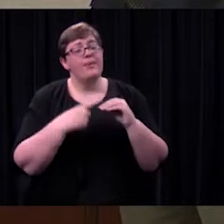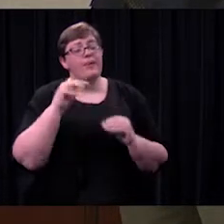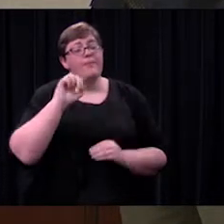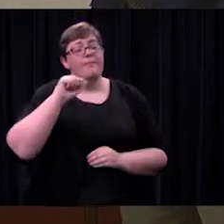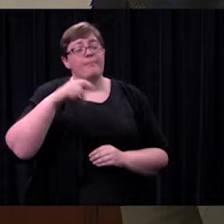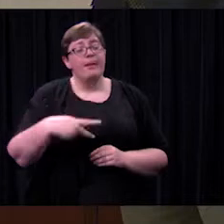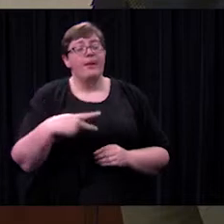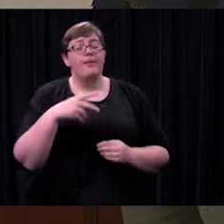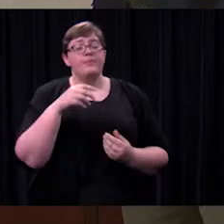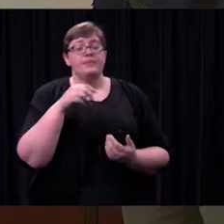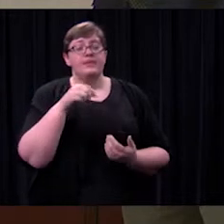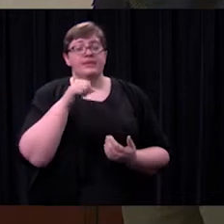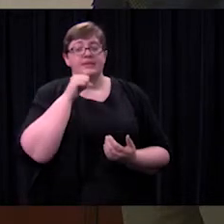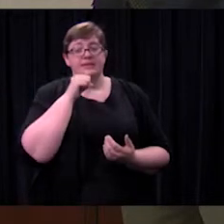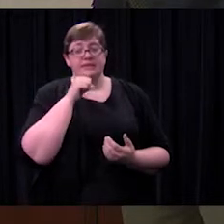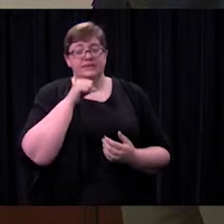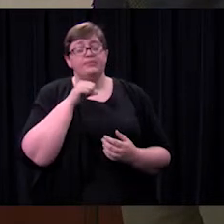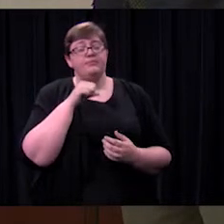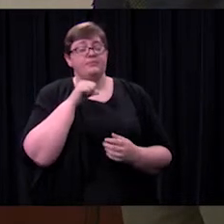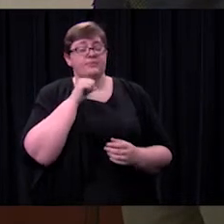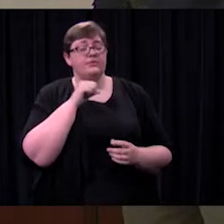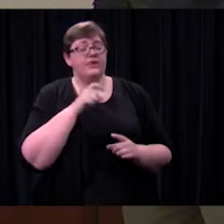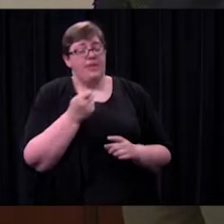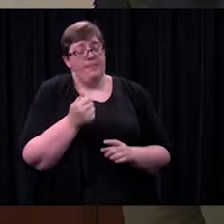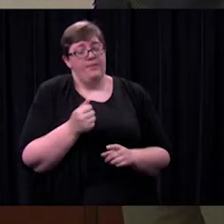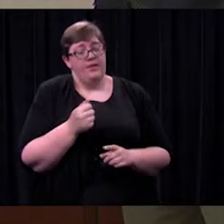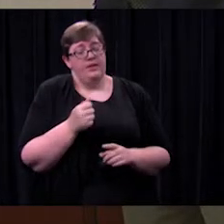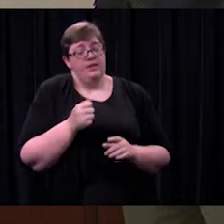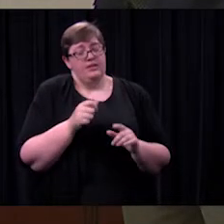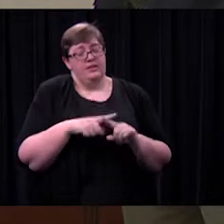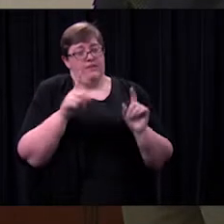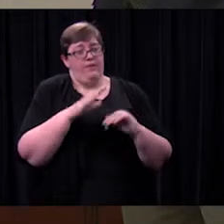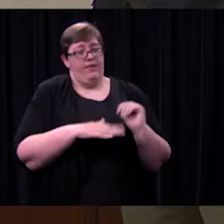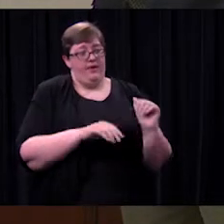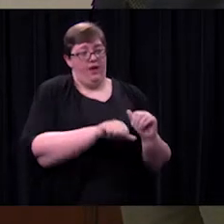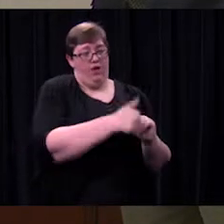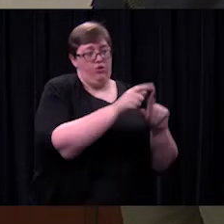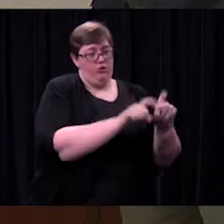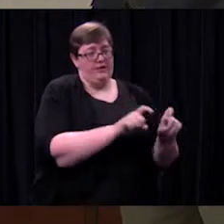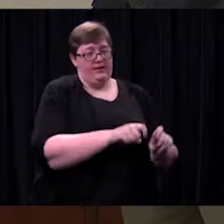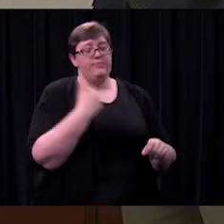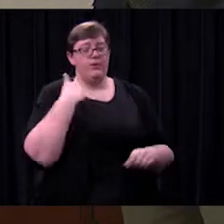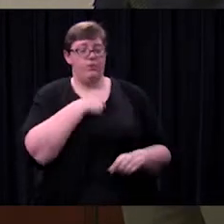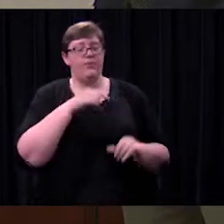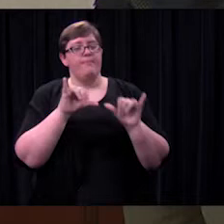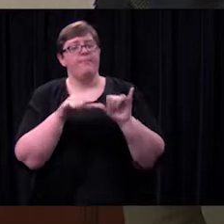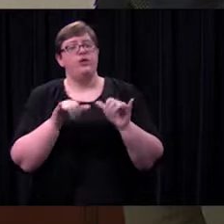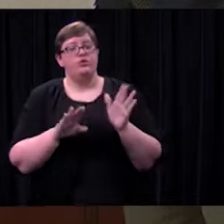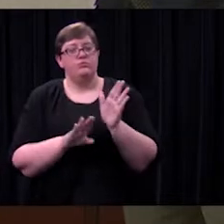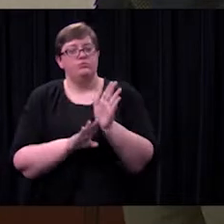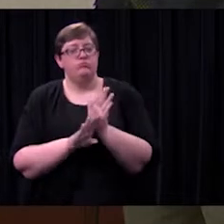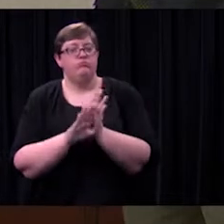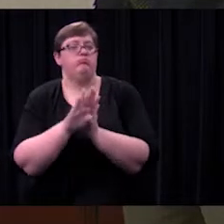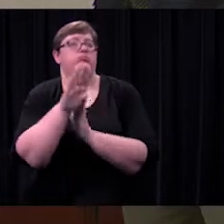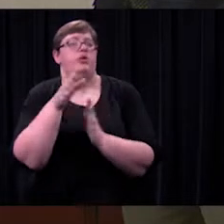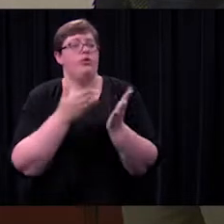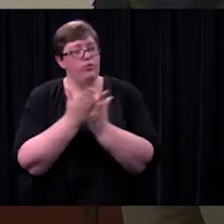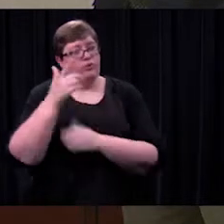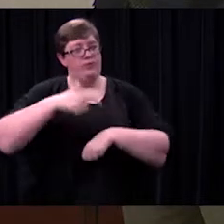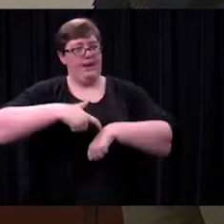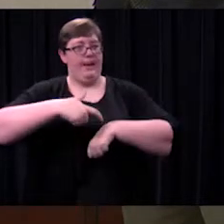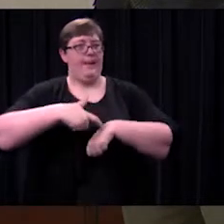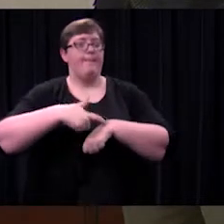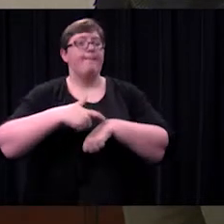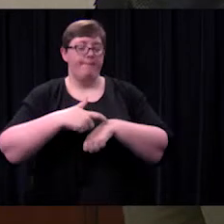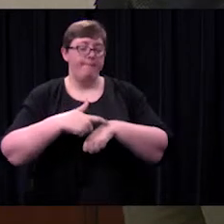assessments that we give and many of the other assessment products out there is it measures students' growth over time. And so we're able to, as schools and parents are able